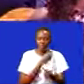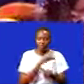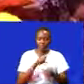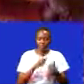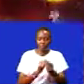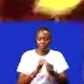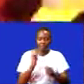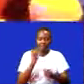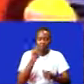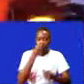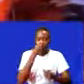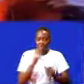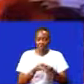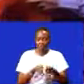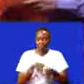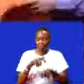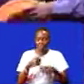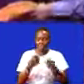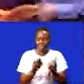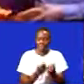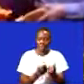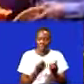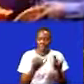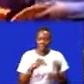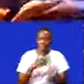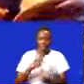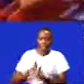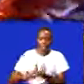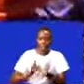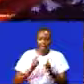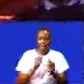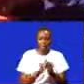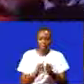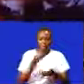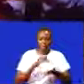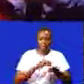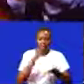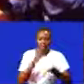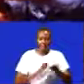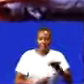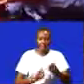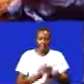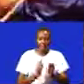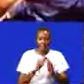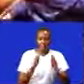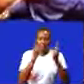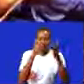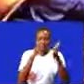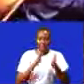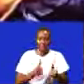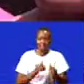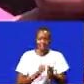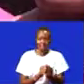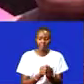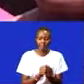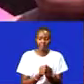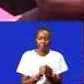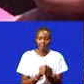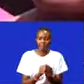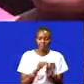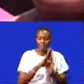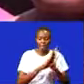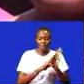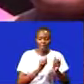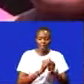Ruto, kod lange, mo wacho ni chano chwalo, meto mar osuru, kuom jopiny e bunge. The